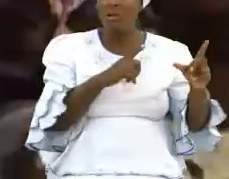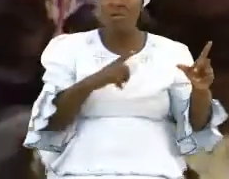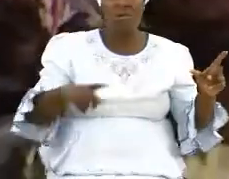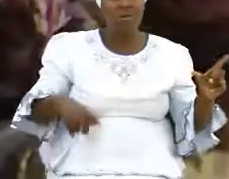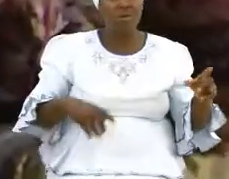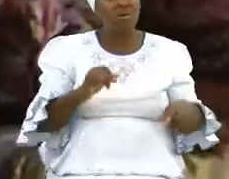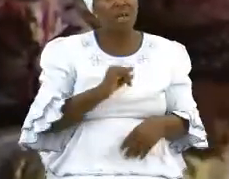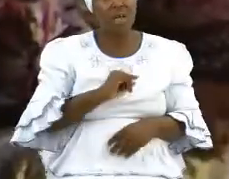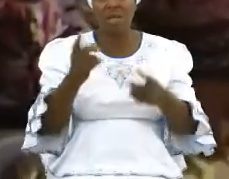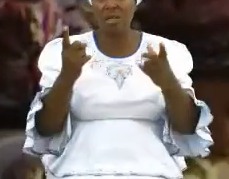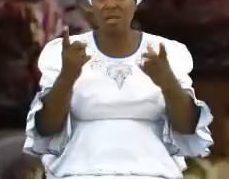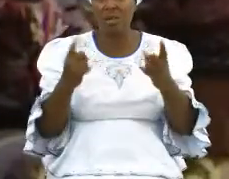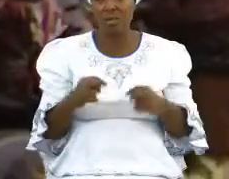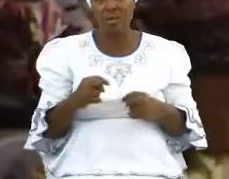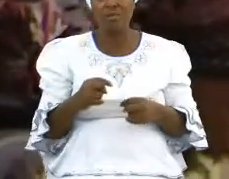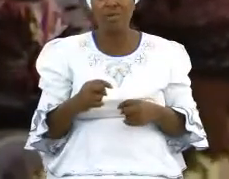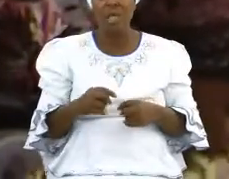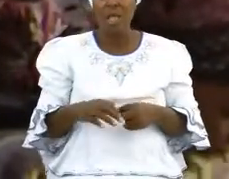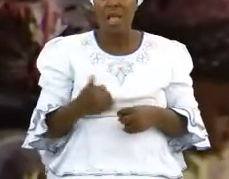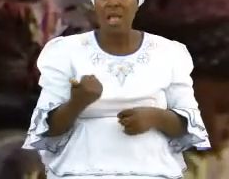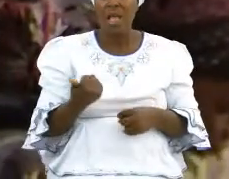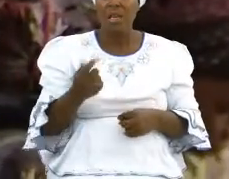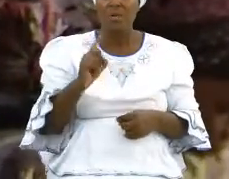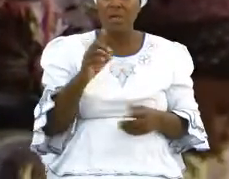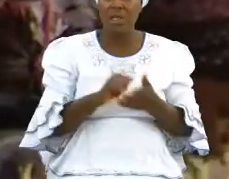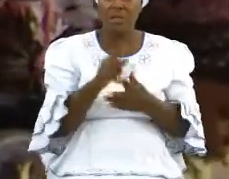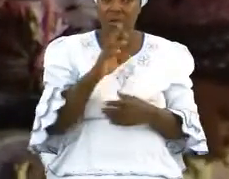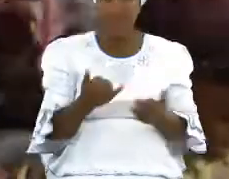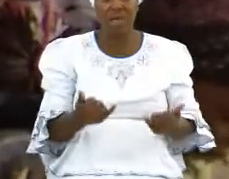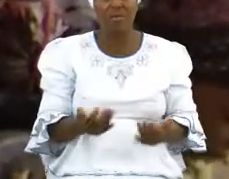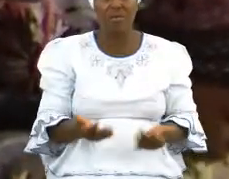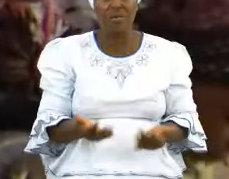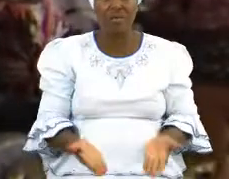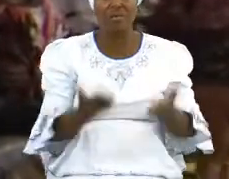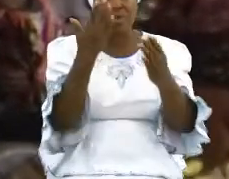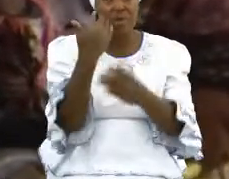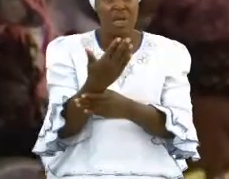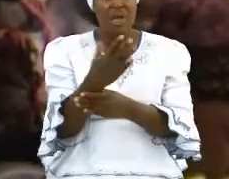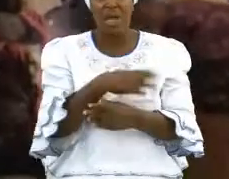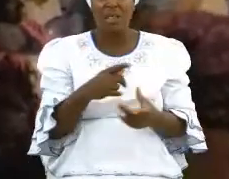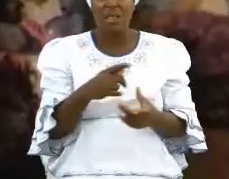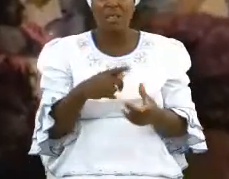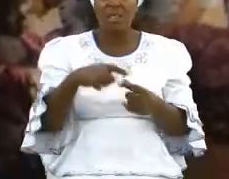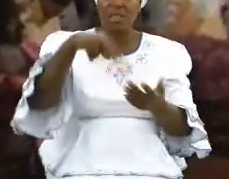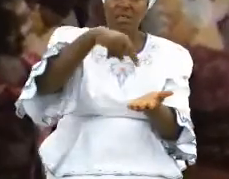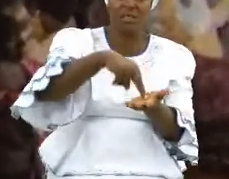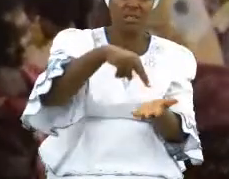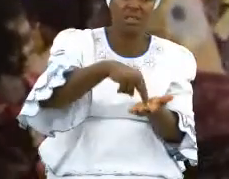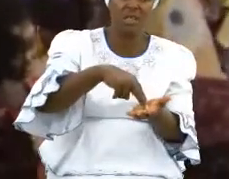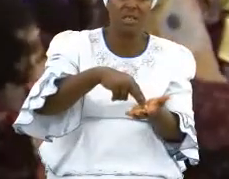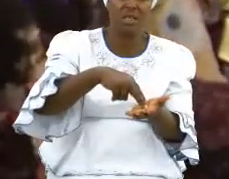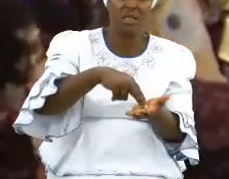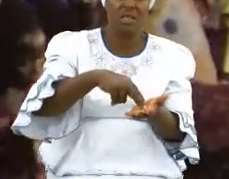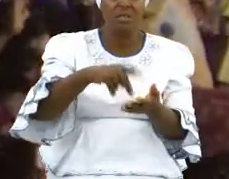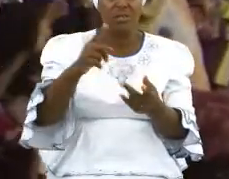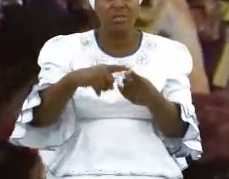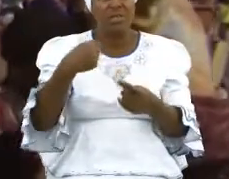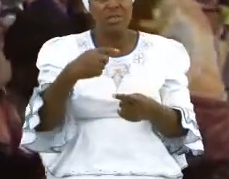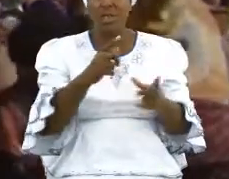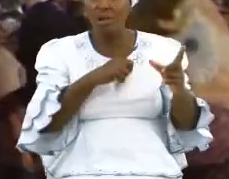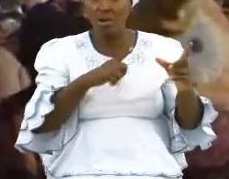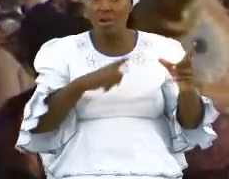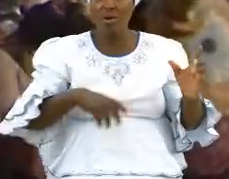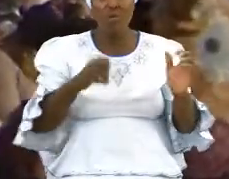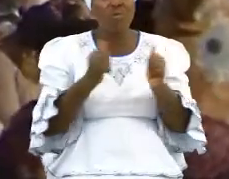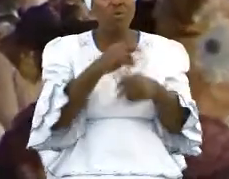come. Over wherever you are, raise up your hand and stand up and say, Lord, with all